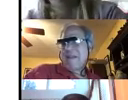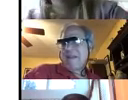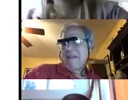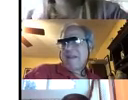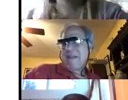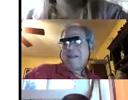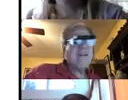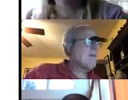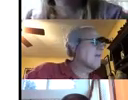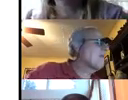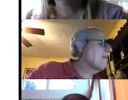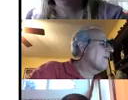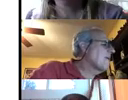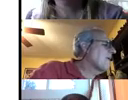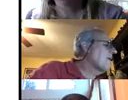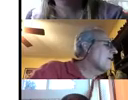the chat or otherwise?